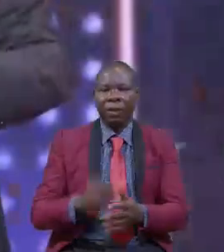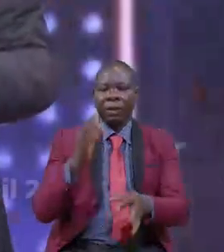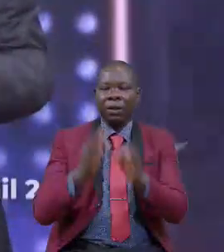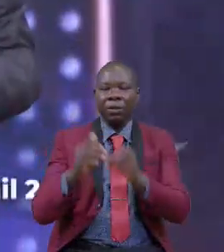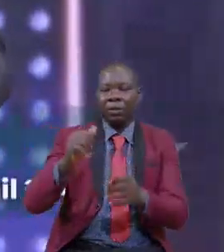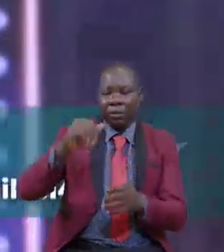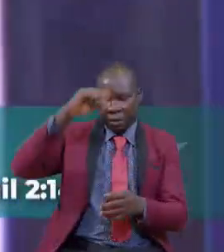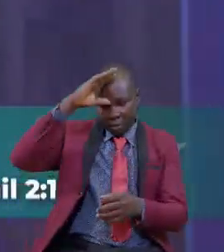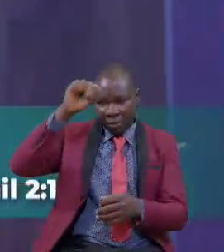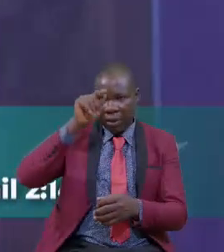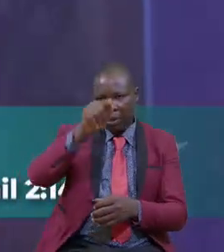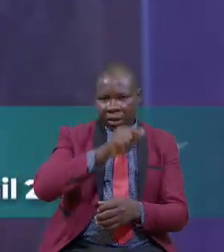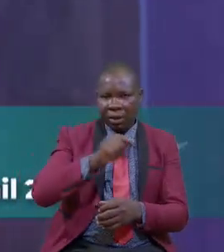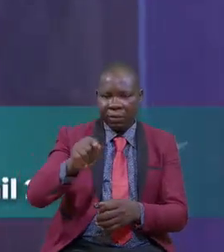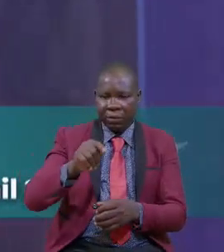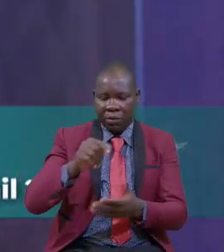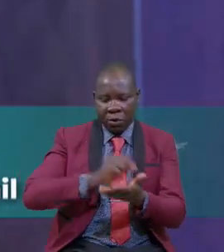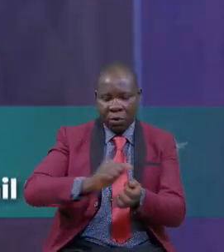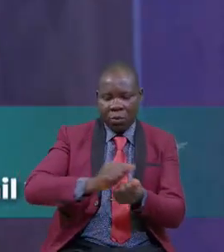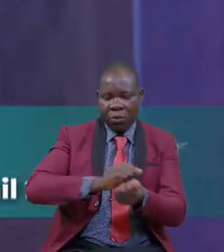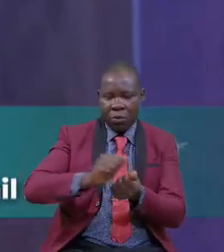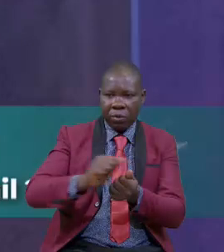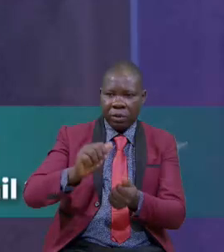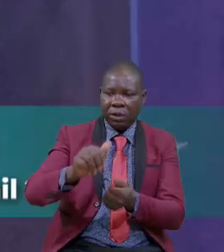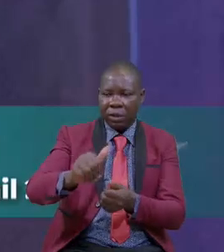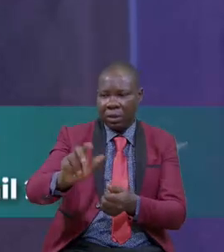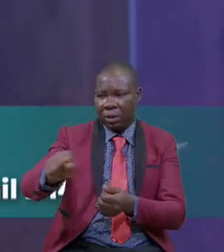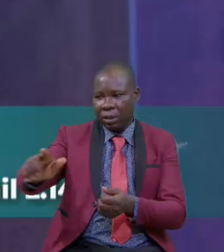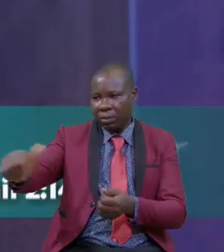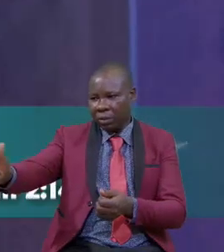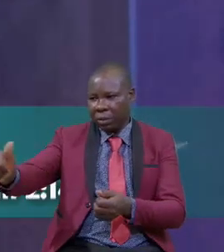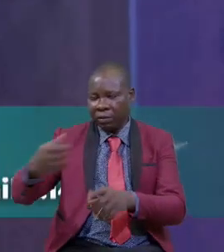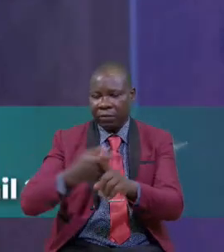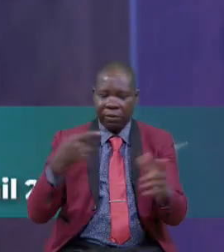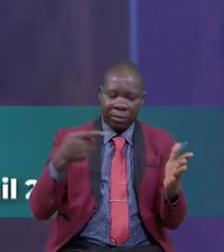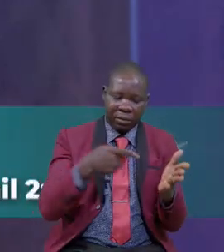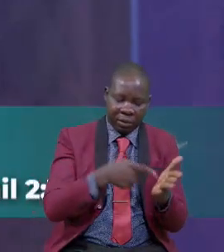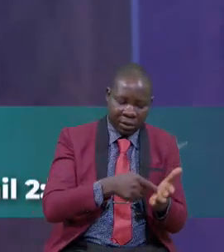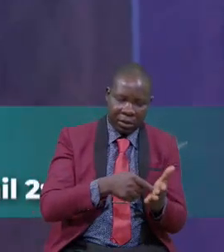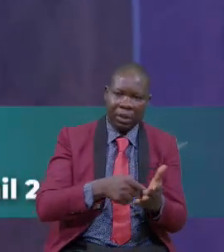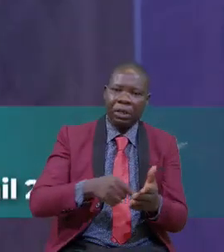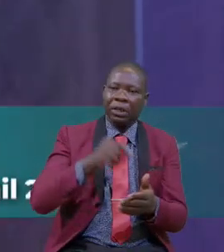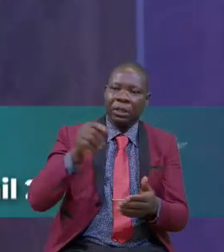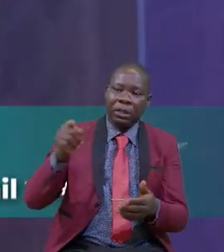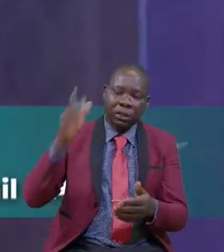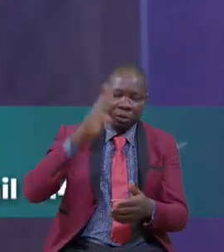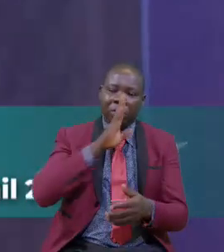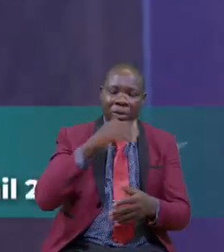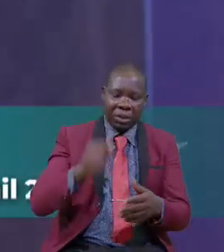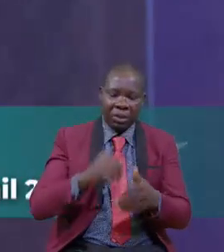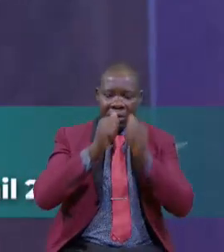therefore purge himself from these, he shall be a vessel unto honor. It